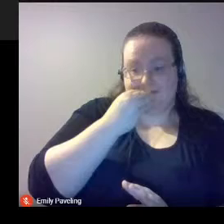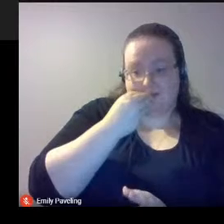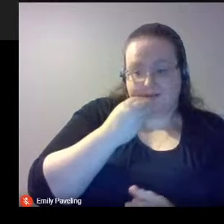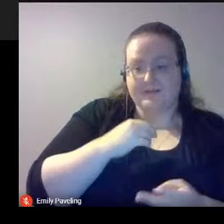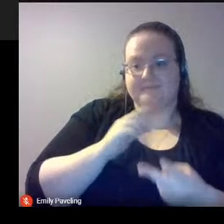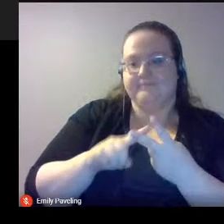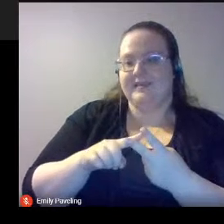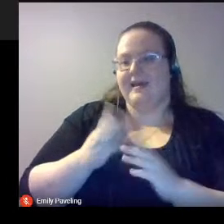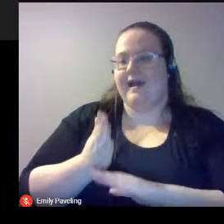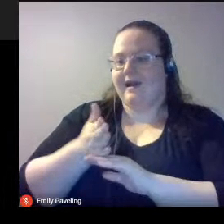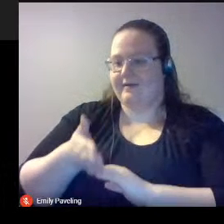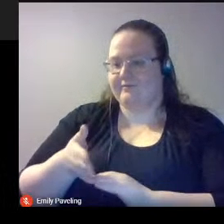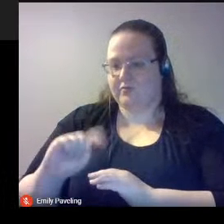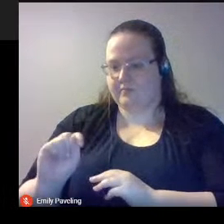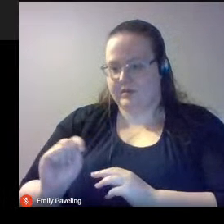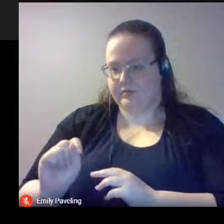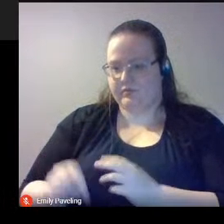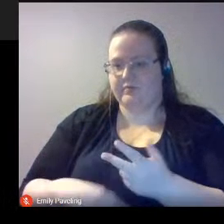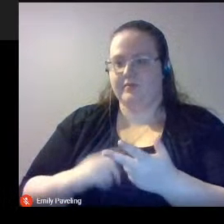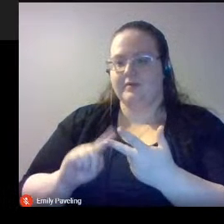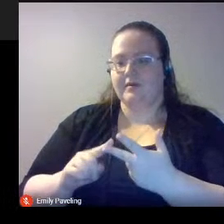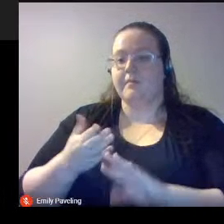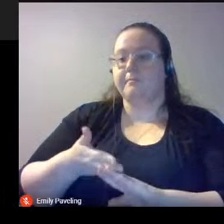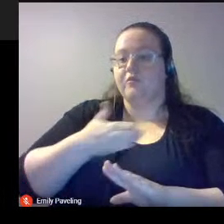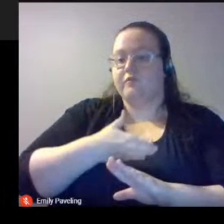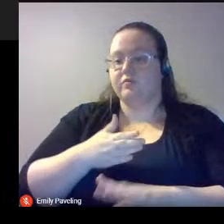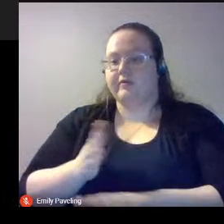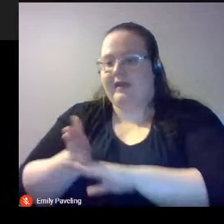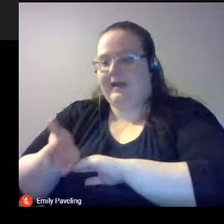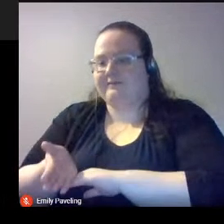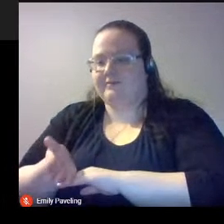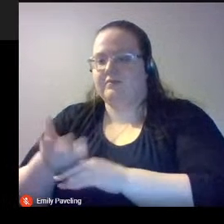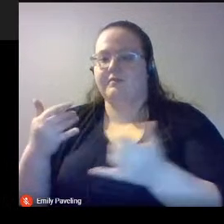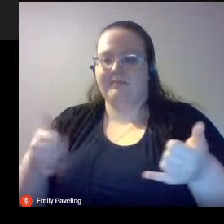washroom, and before and after outdoor play.